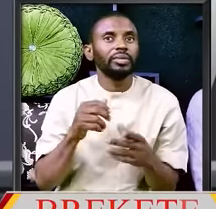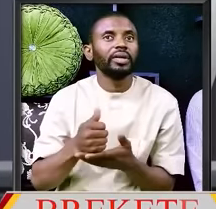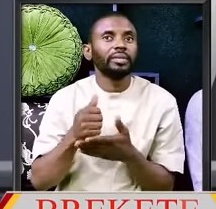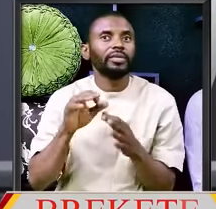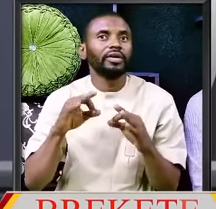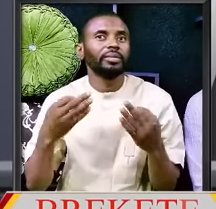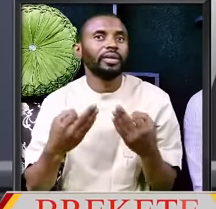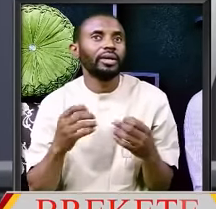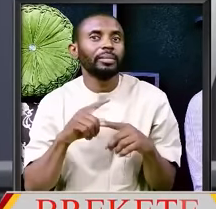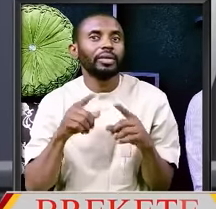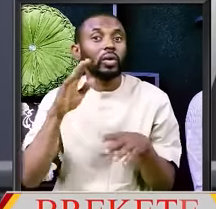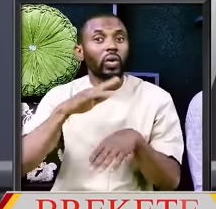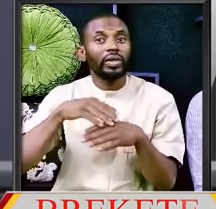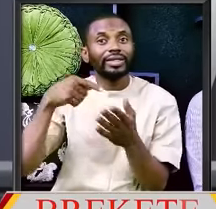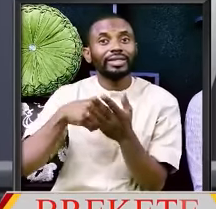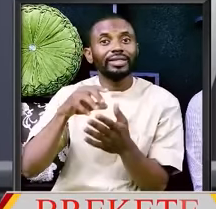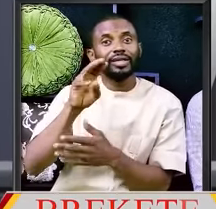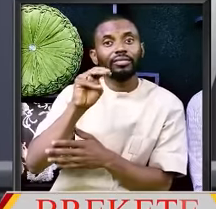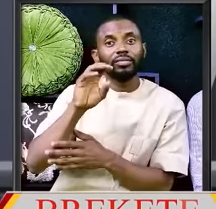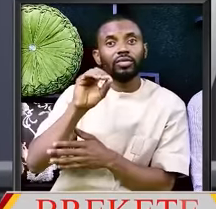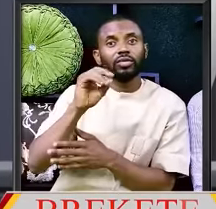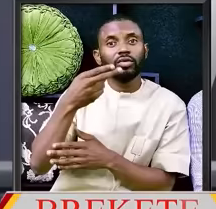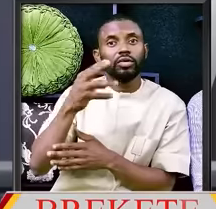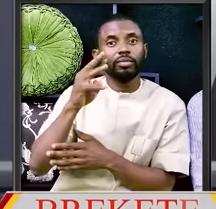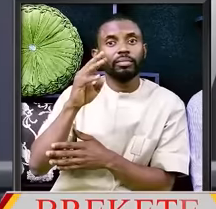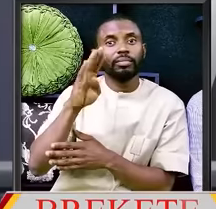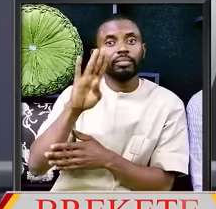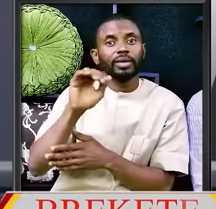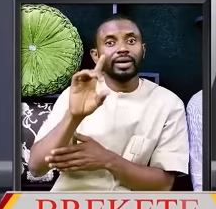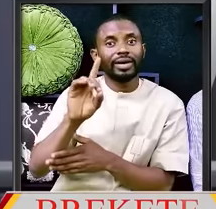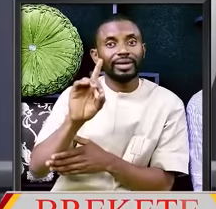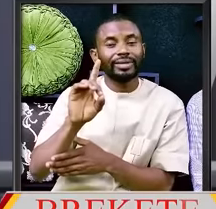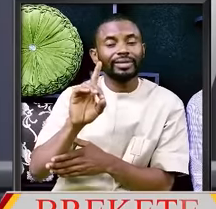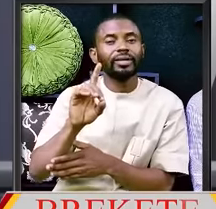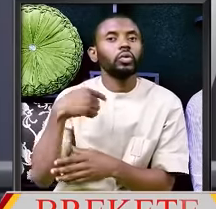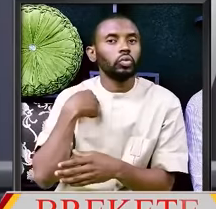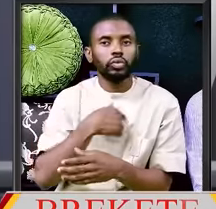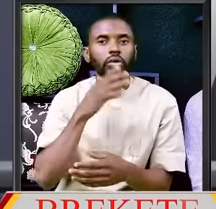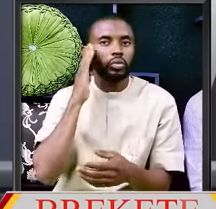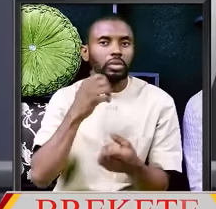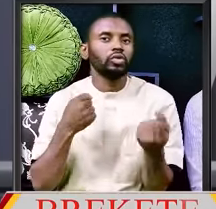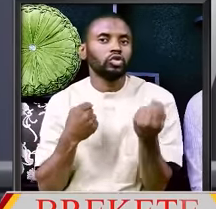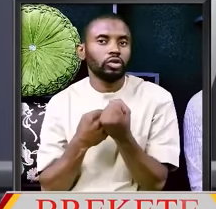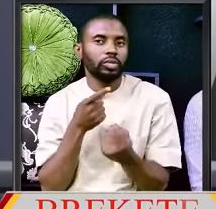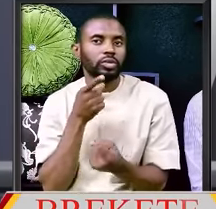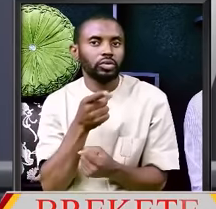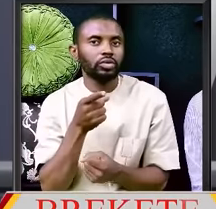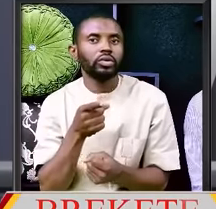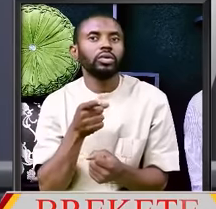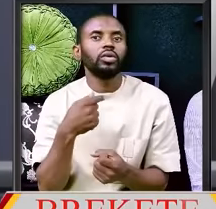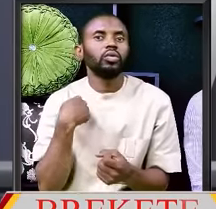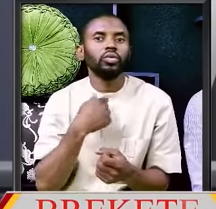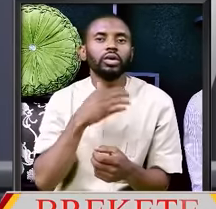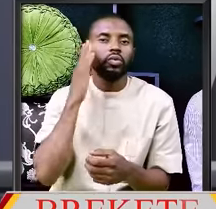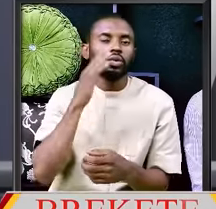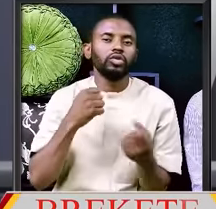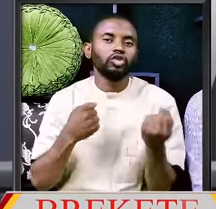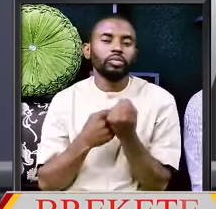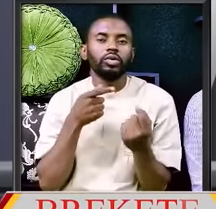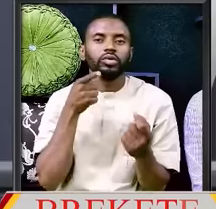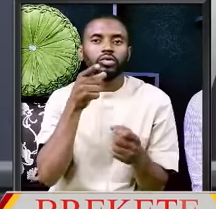families. But on this Mohbad case, my ordinary president, we will support you. We will support you locally